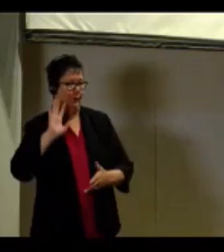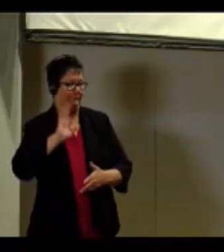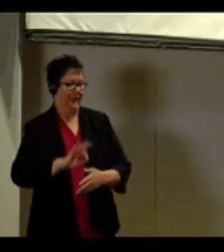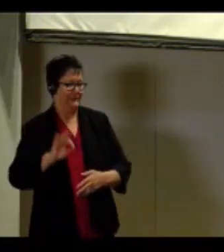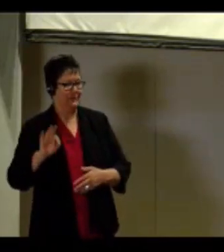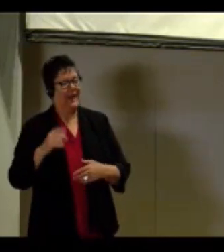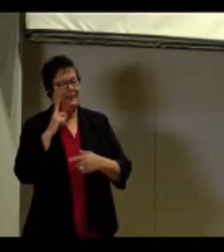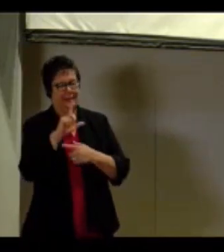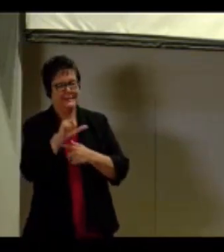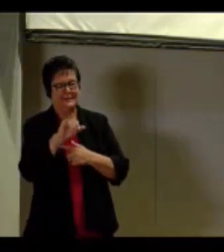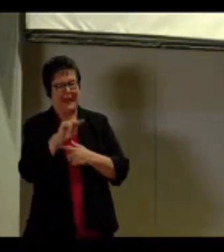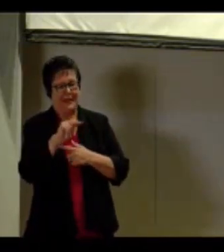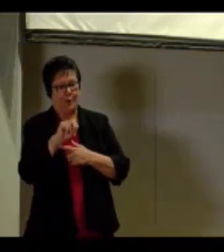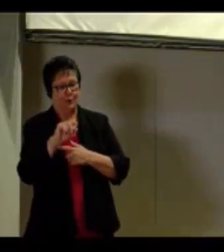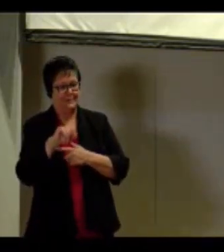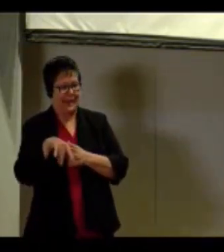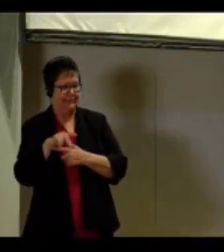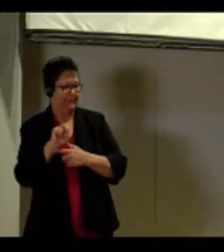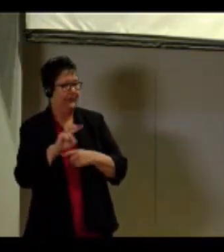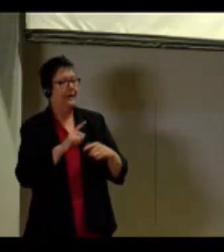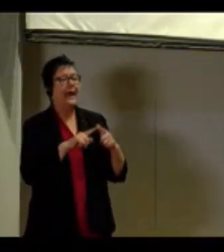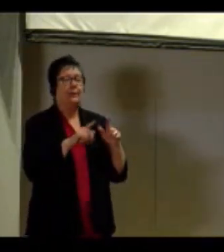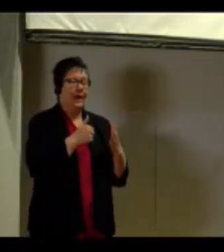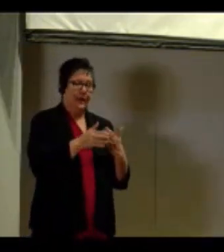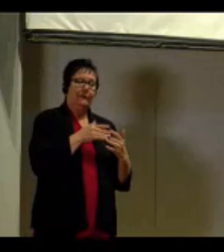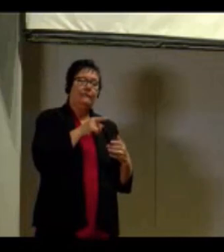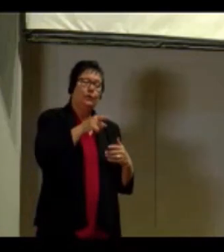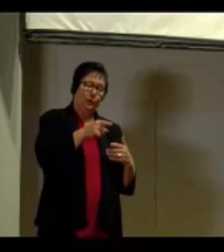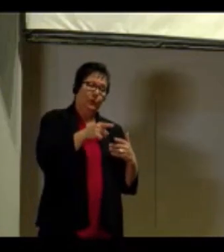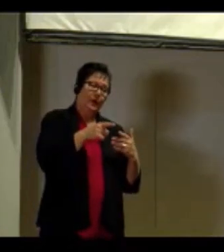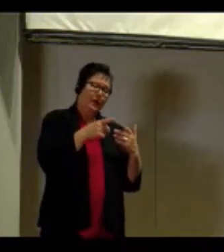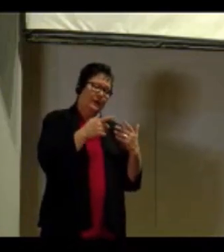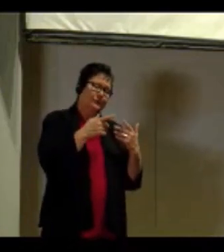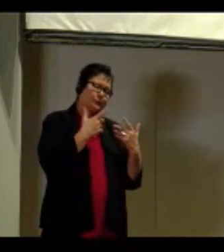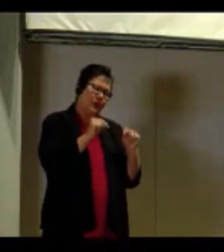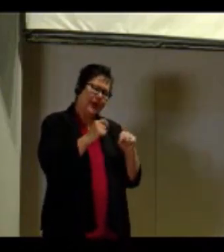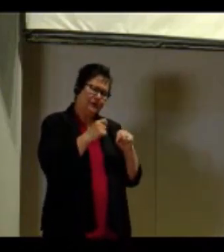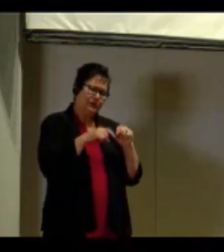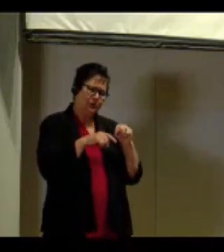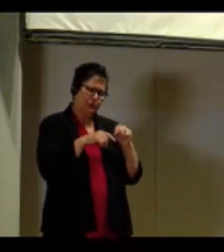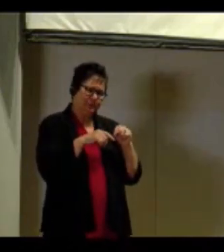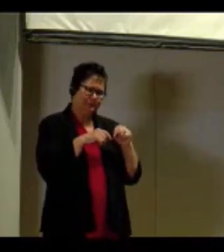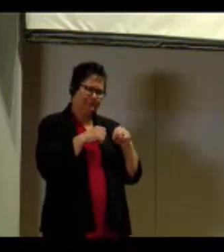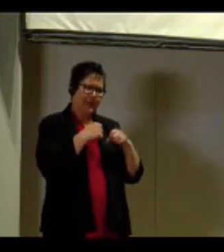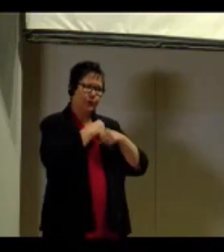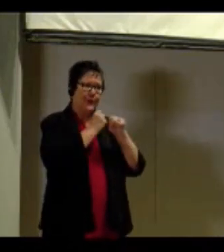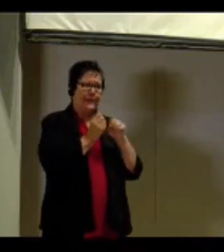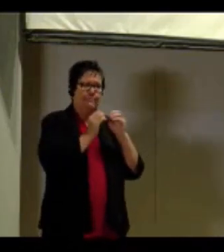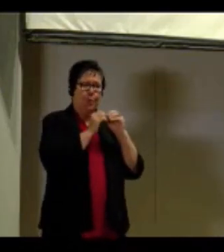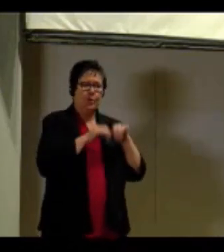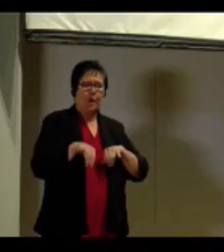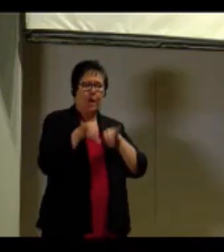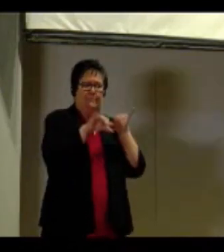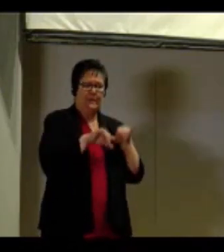or if there are any efforts being made to map a more common language against these more academic